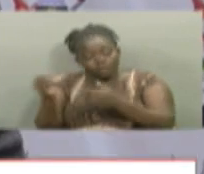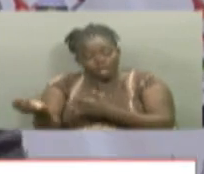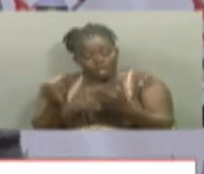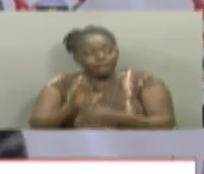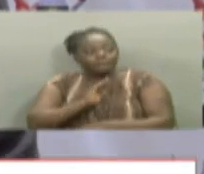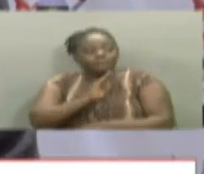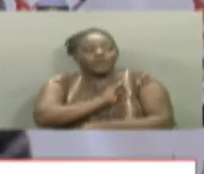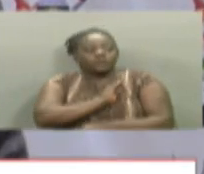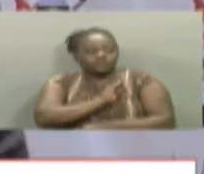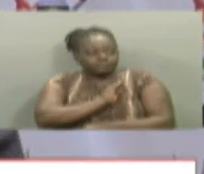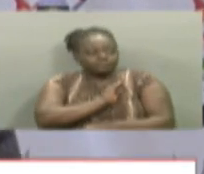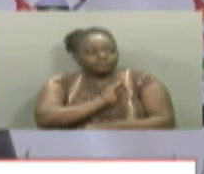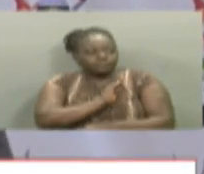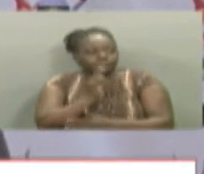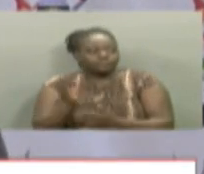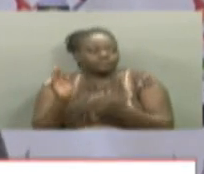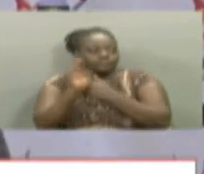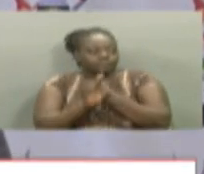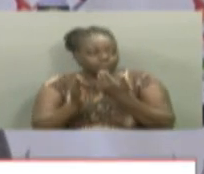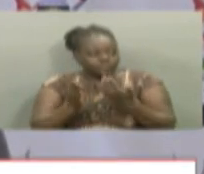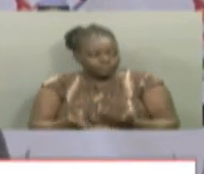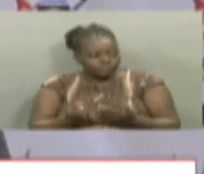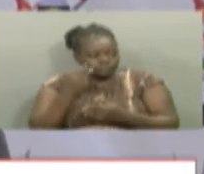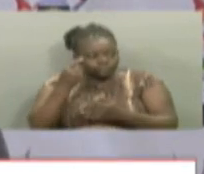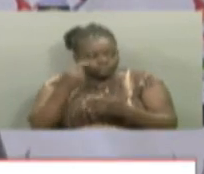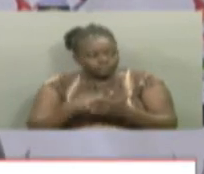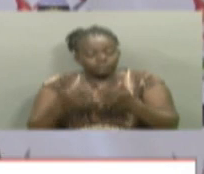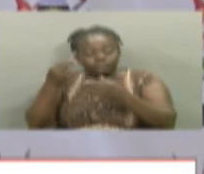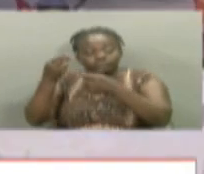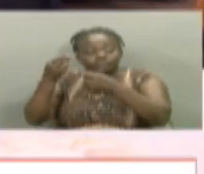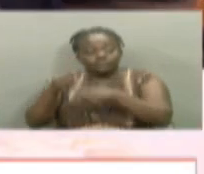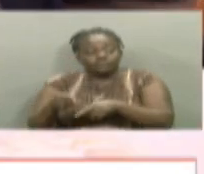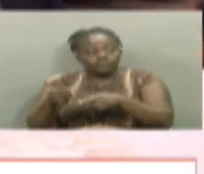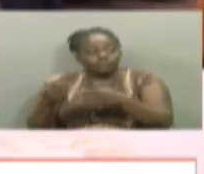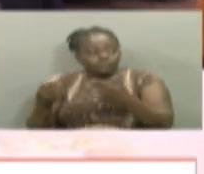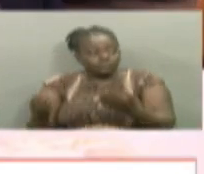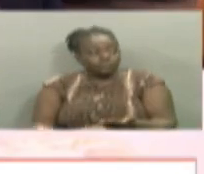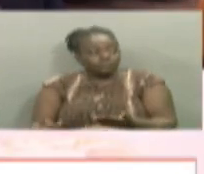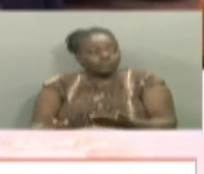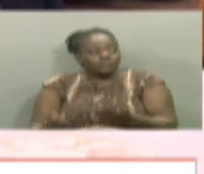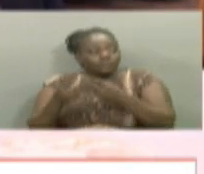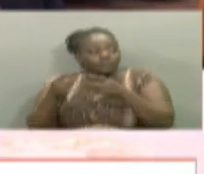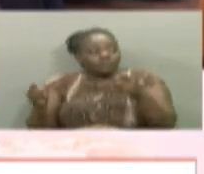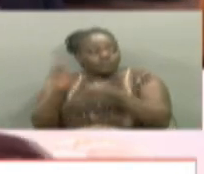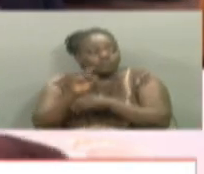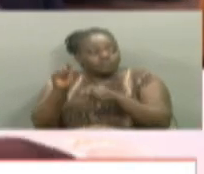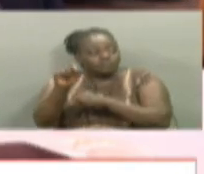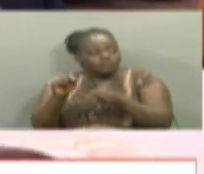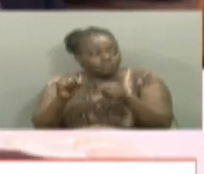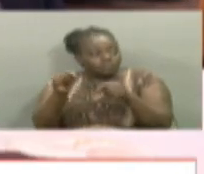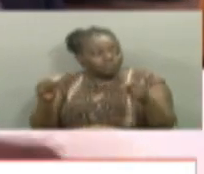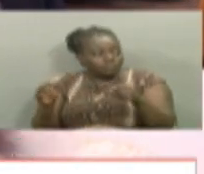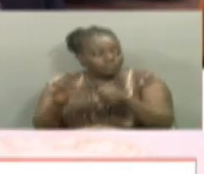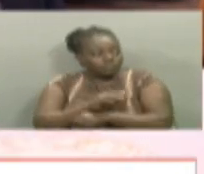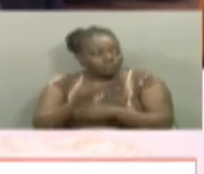board ng'eggwanga ne tutunula ne tulaba ki ekyabaddewo. Gino Katumba abadde atongoza olukiiko olufuzi olujja